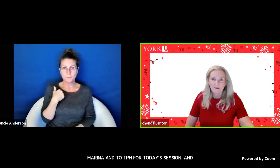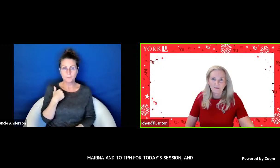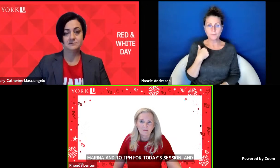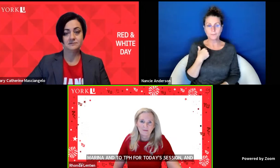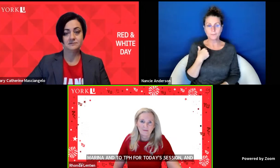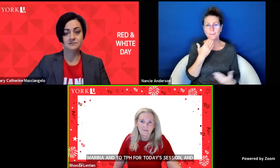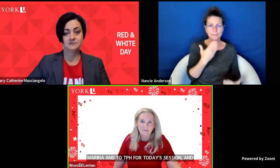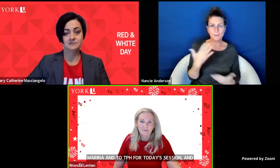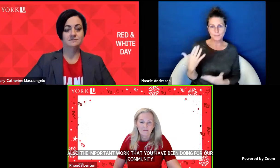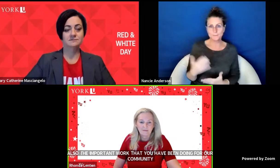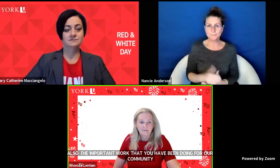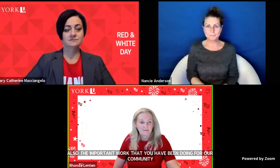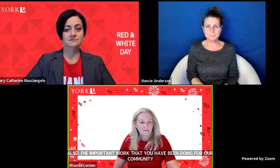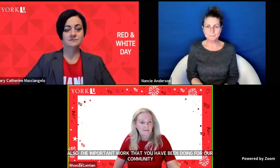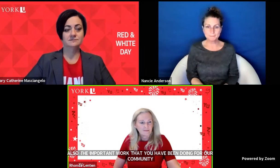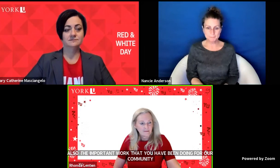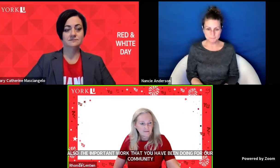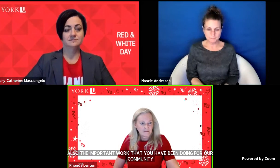miigwech.